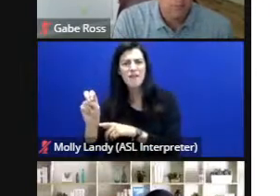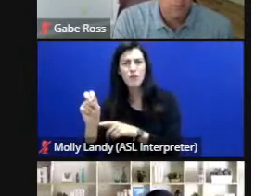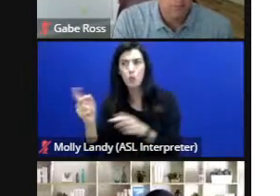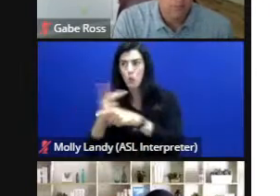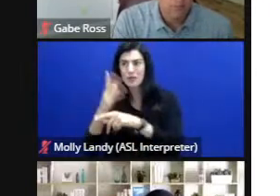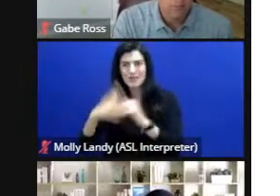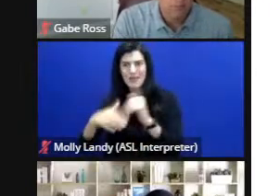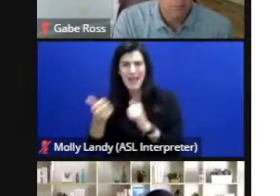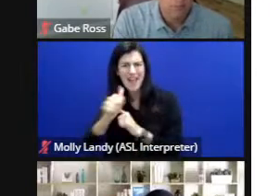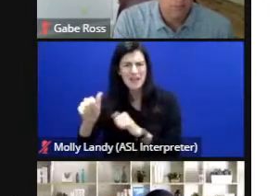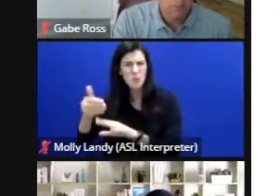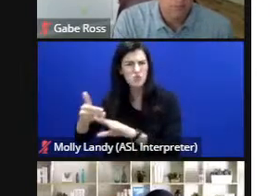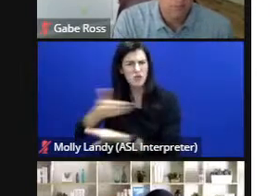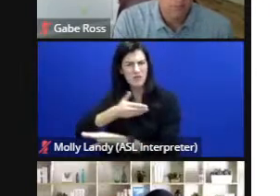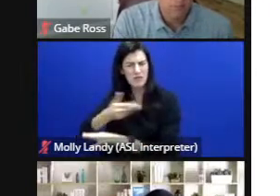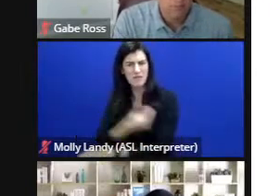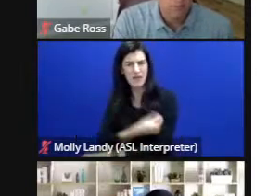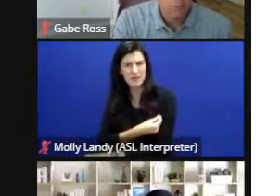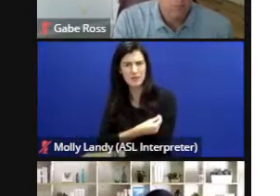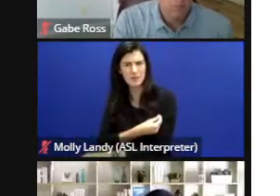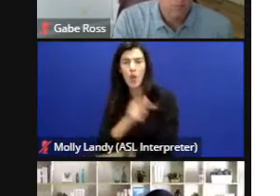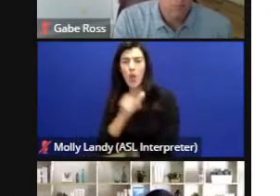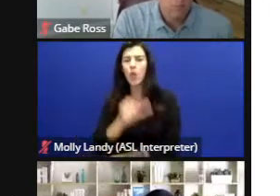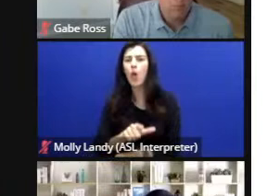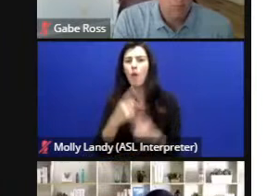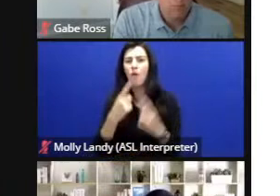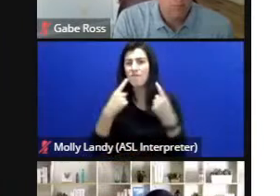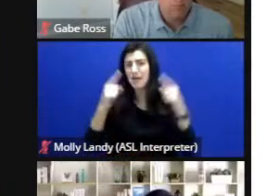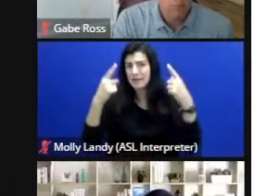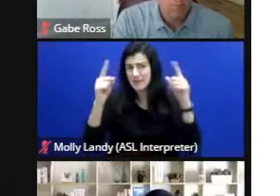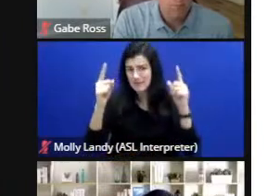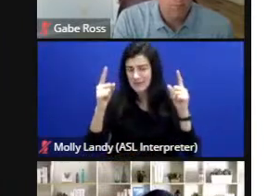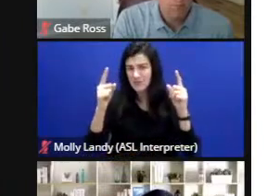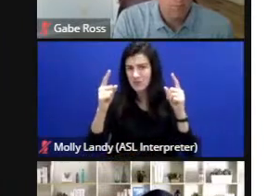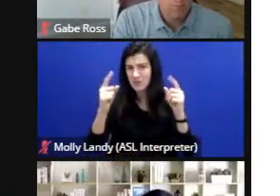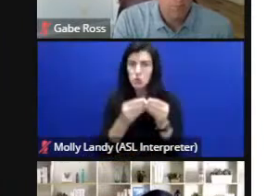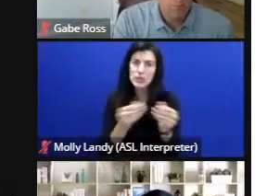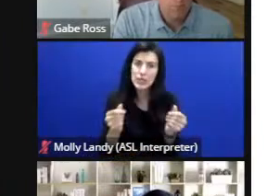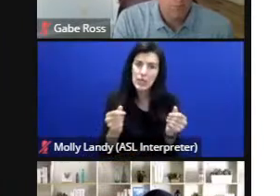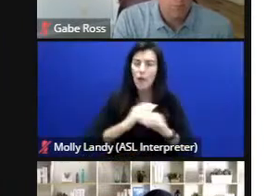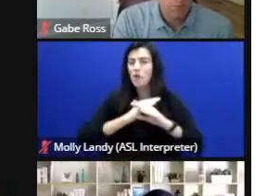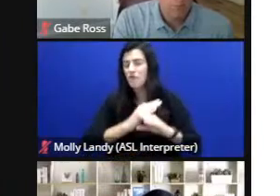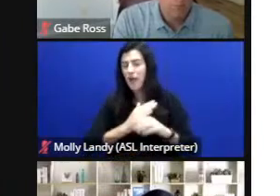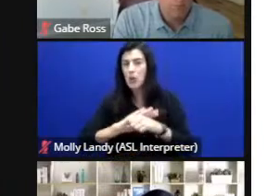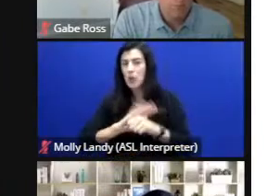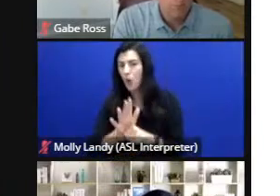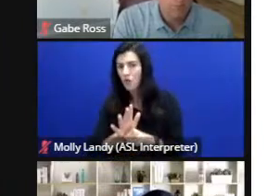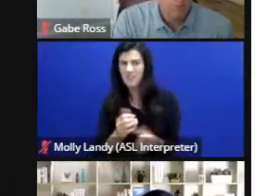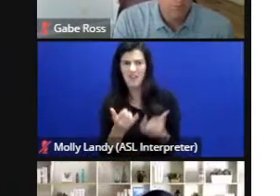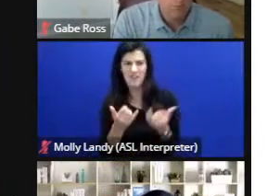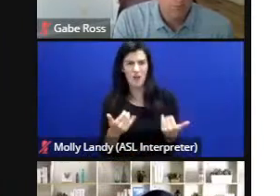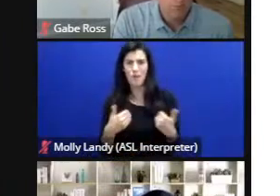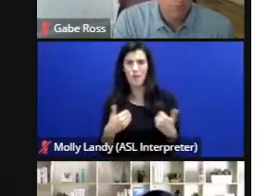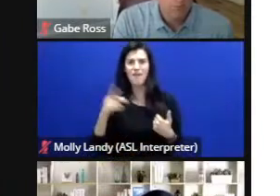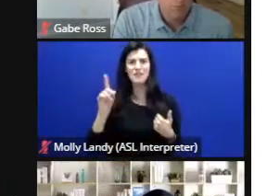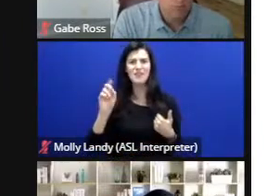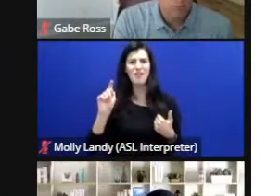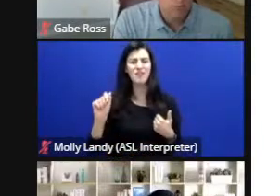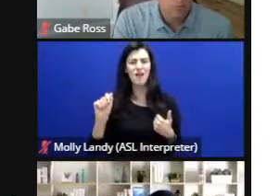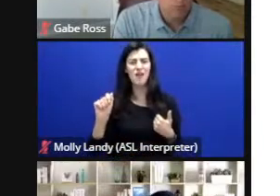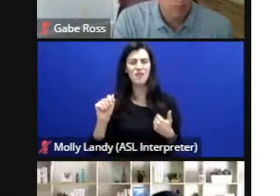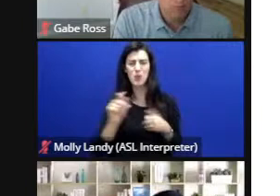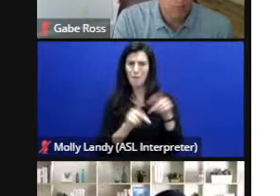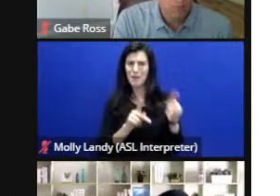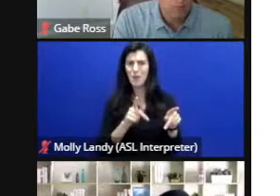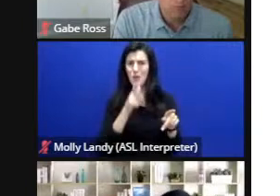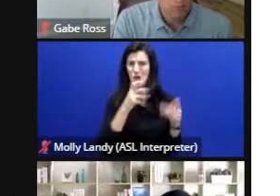rate in curing or preventing COVID, and now with the Delta variants has the same ability to spread it as those who are not